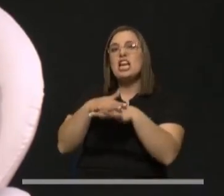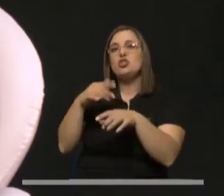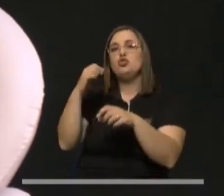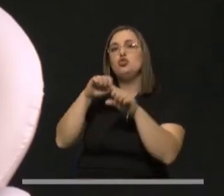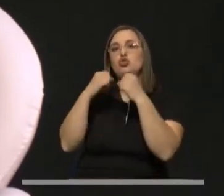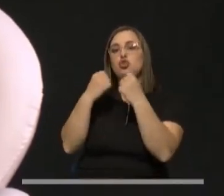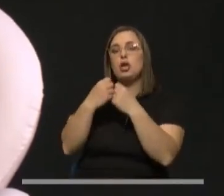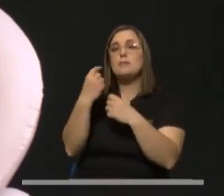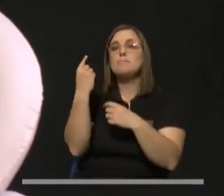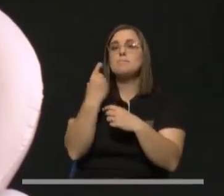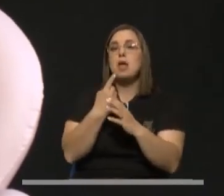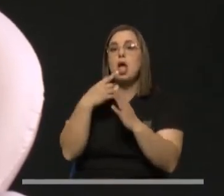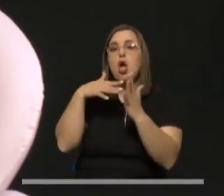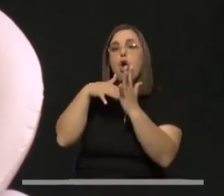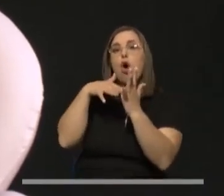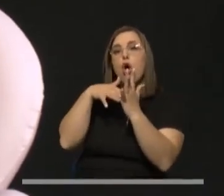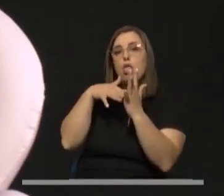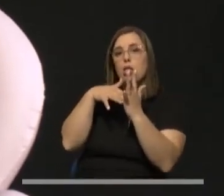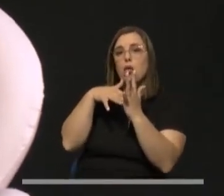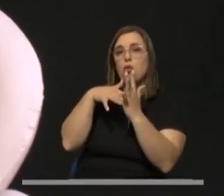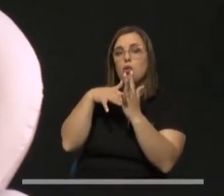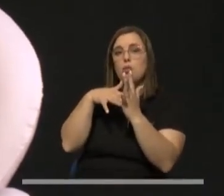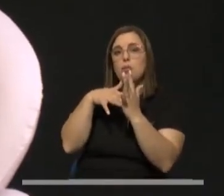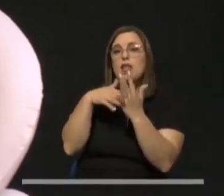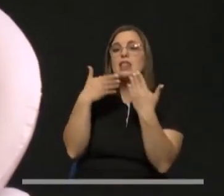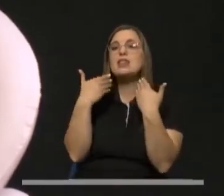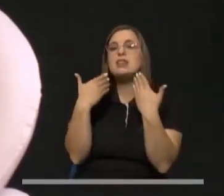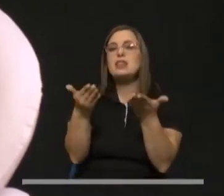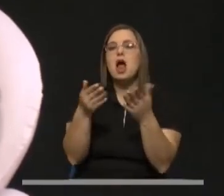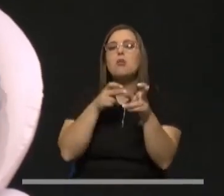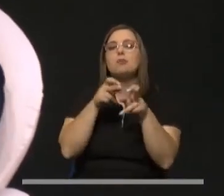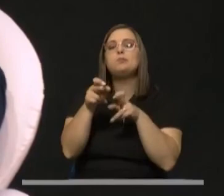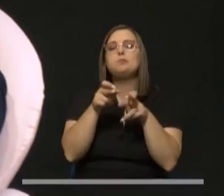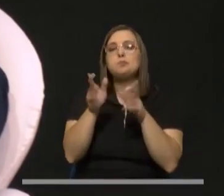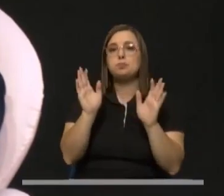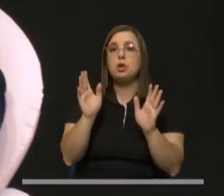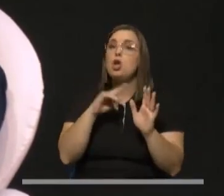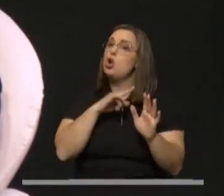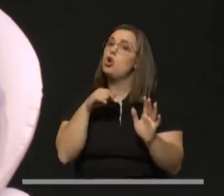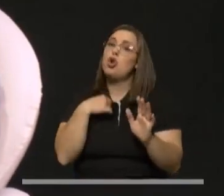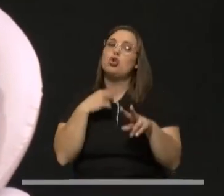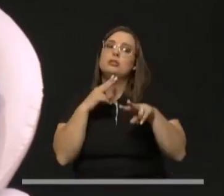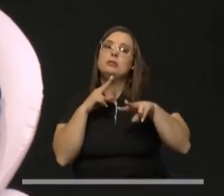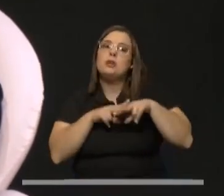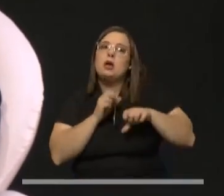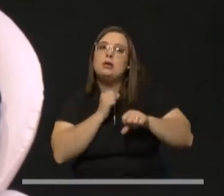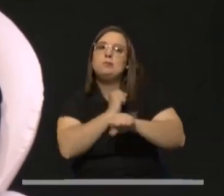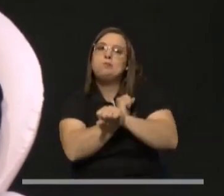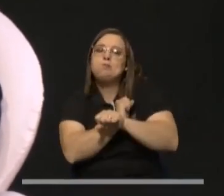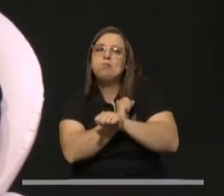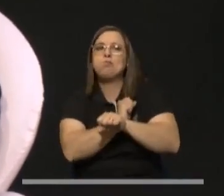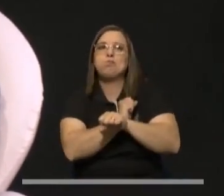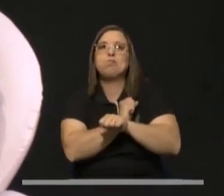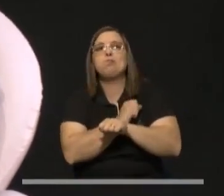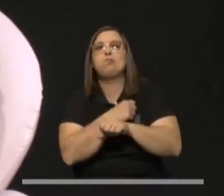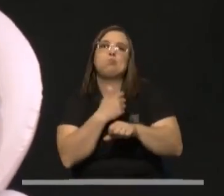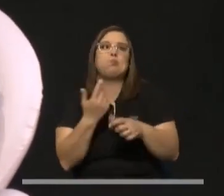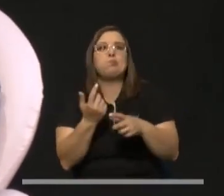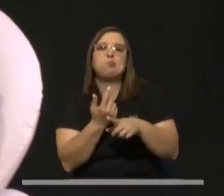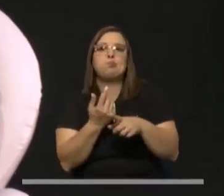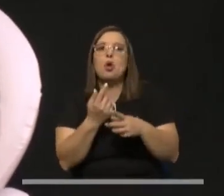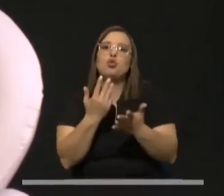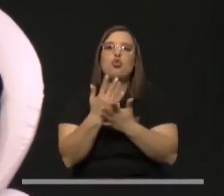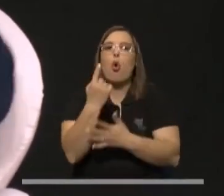social network should be obliged to open their code in order to allow competitive algorithms. And so we are not